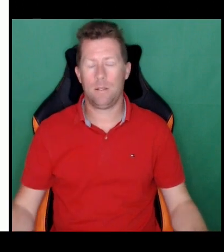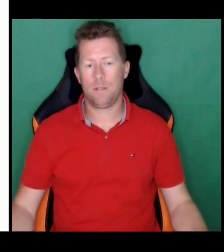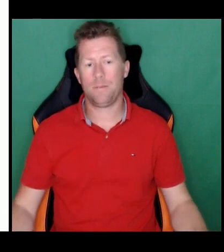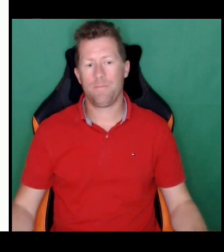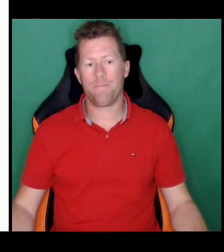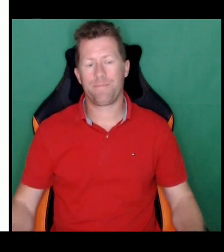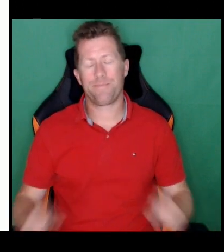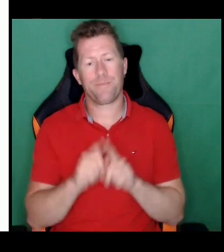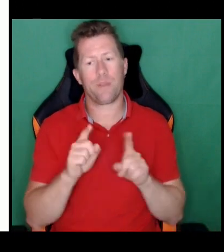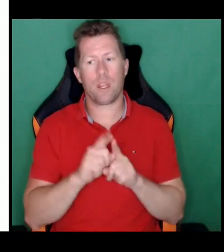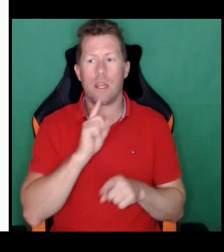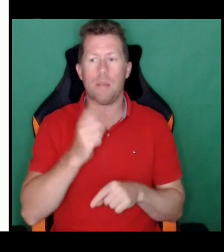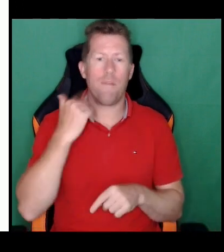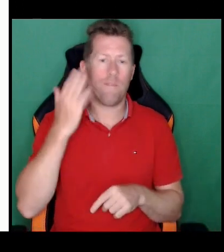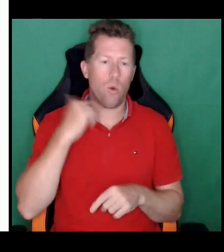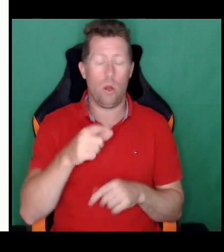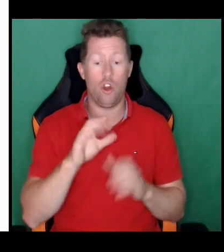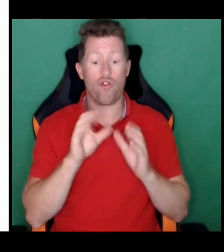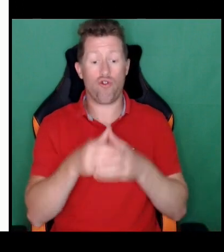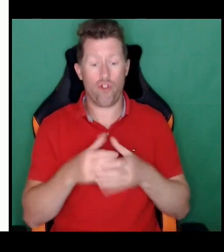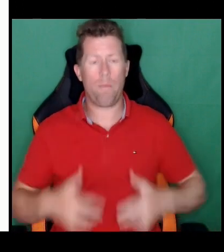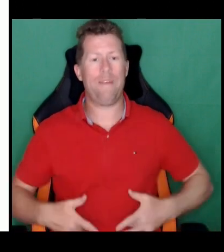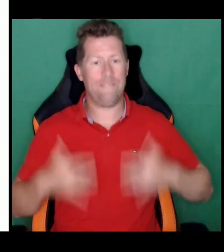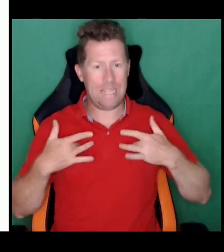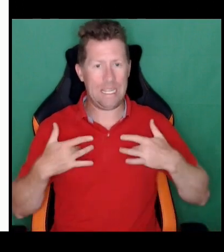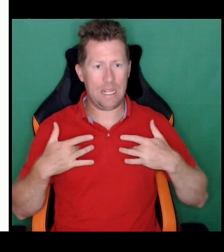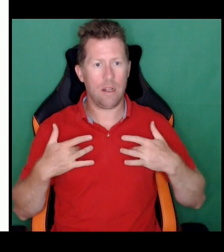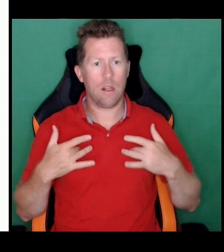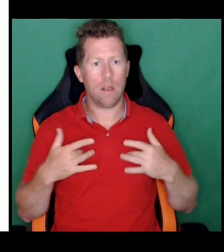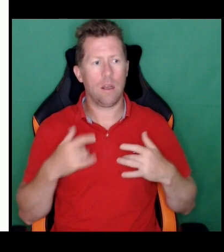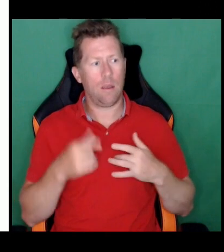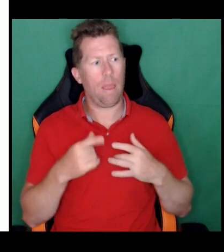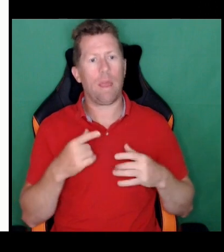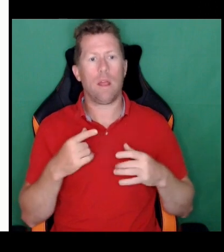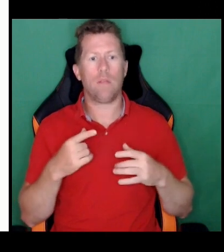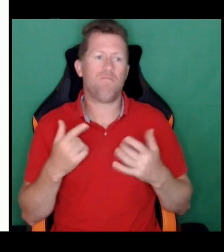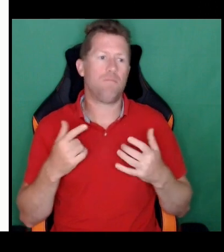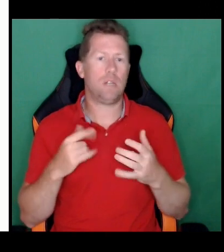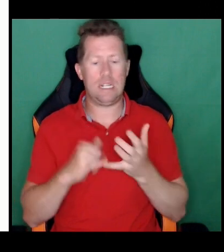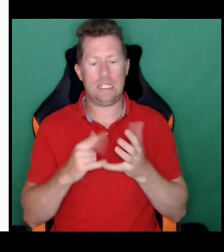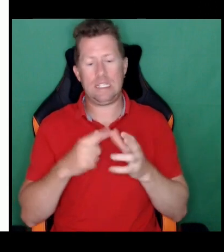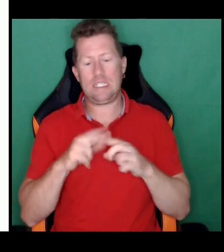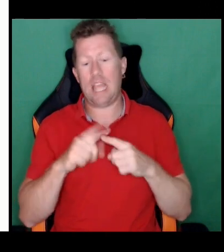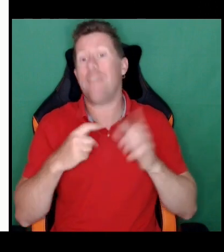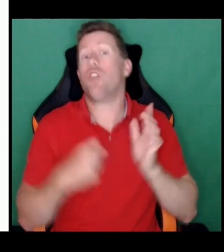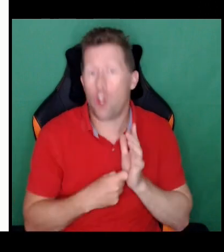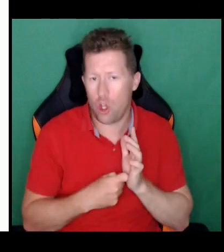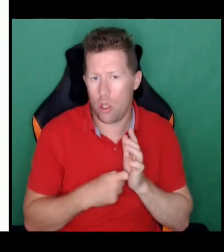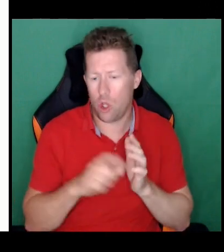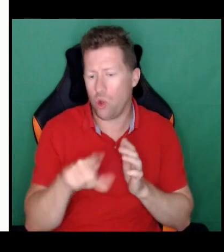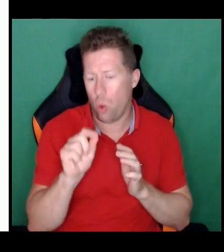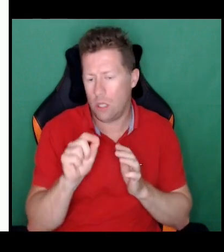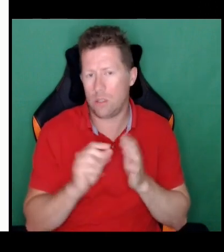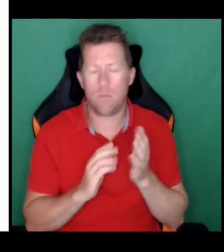And as I said before, this group believes that actually they're making a safe or a safer choice when it comes to all the